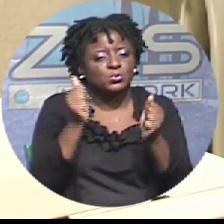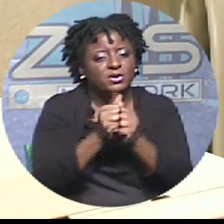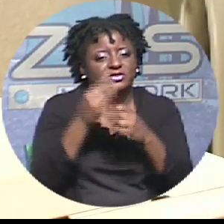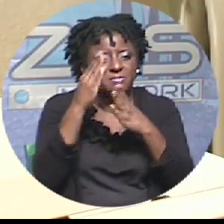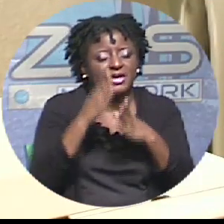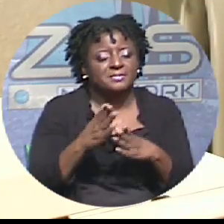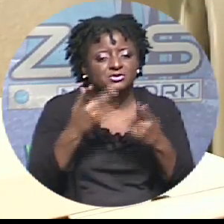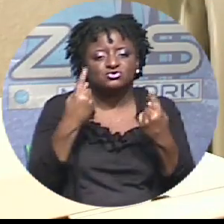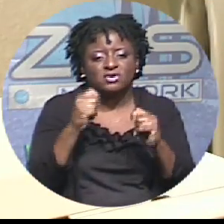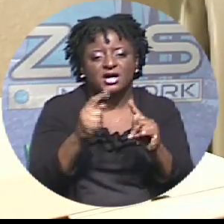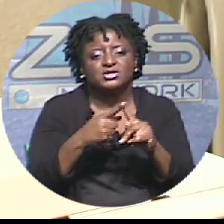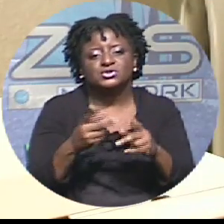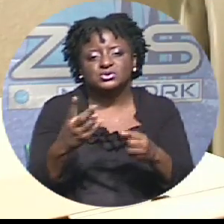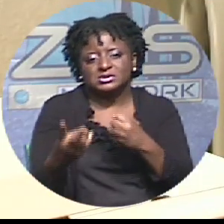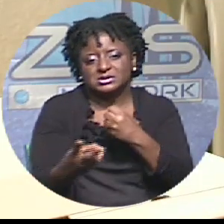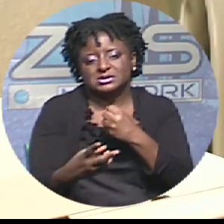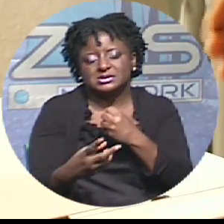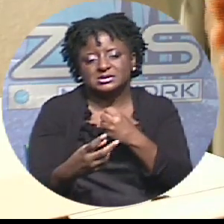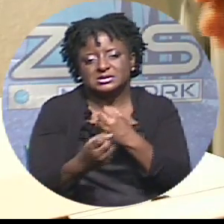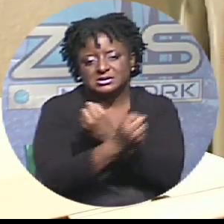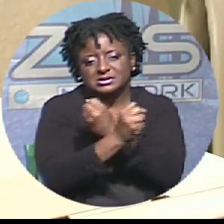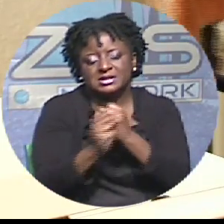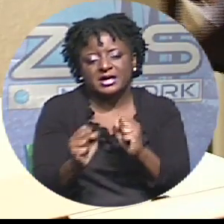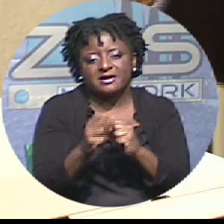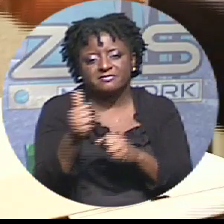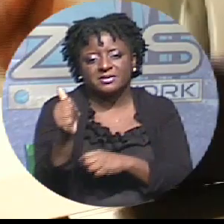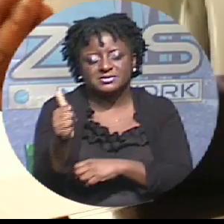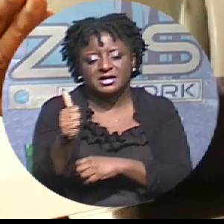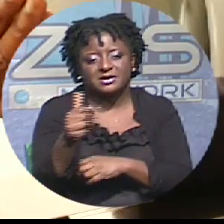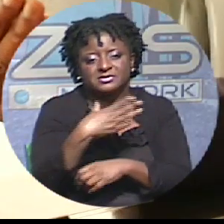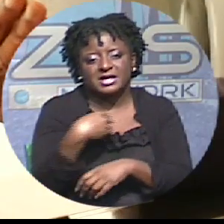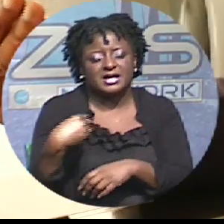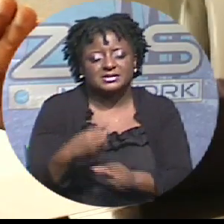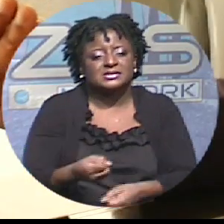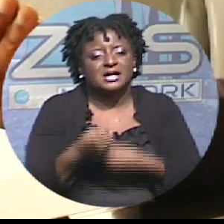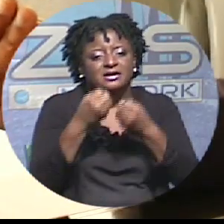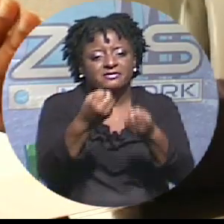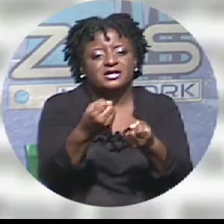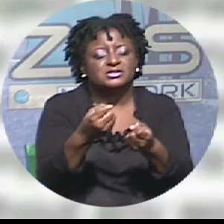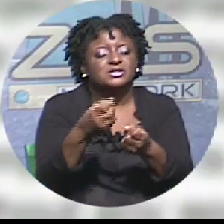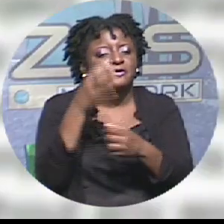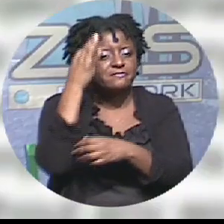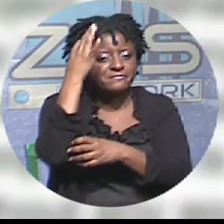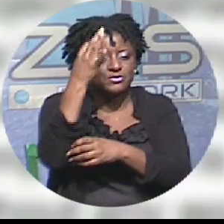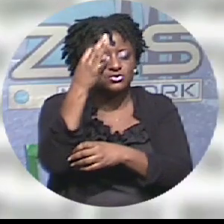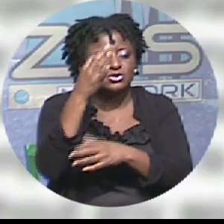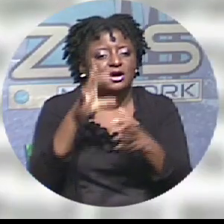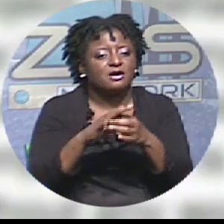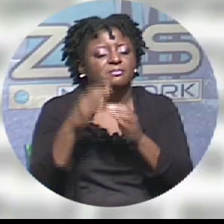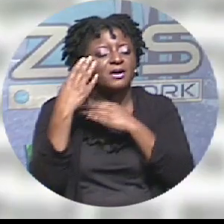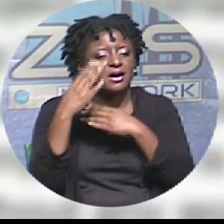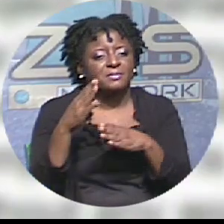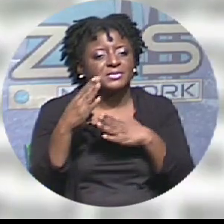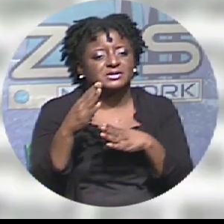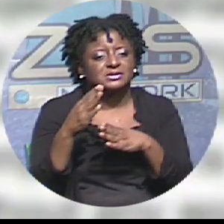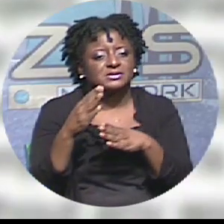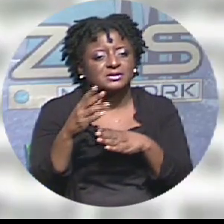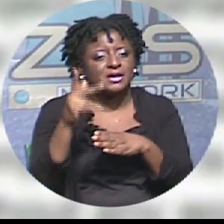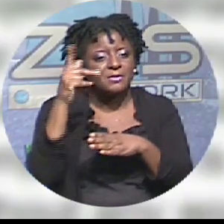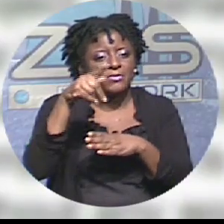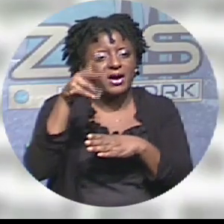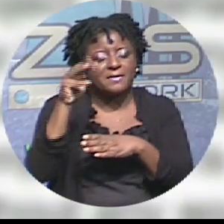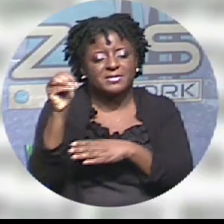save themselves while sacrificing the future development of the Bahamas. Minnis says Prime Minister Christie has